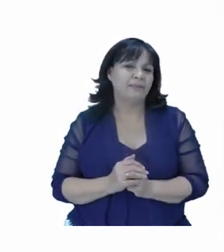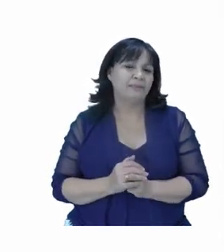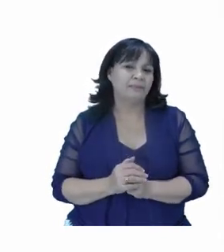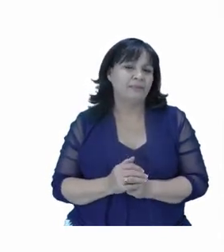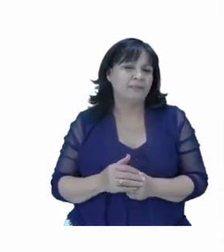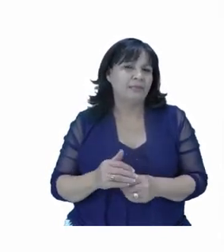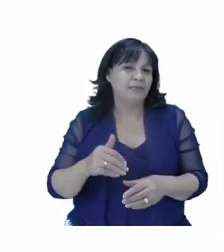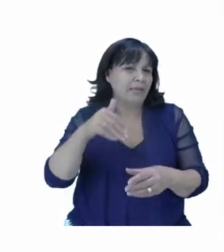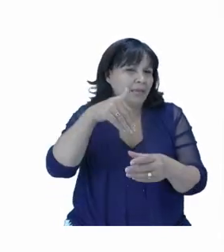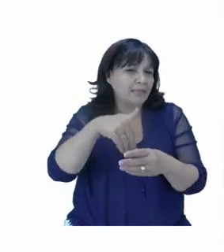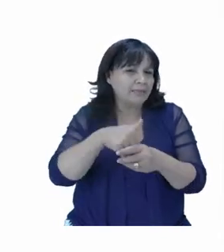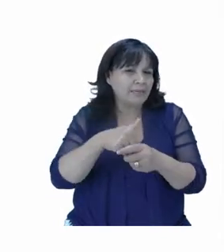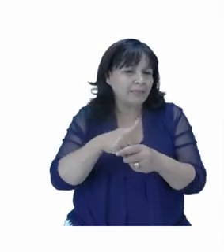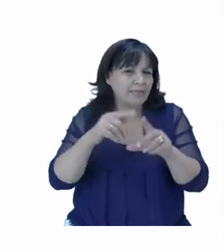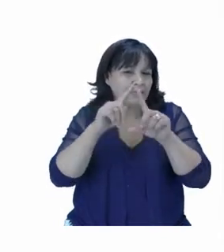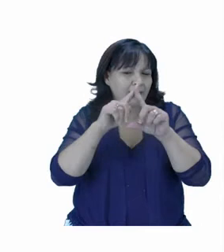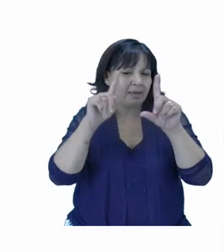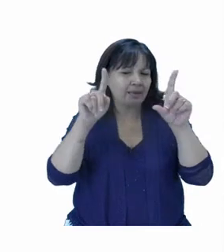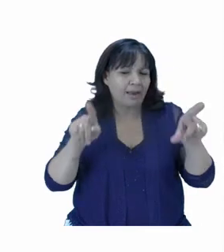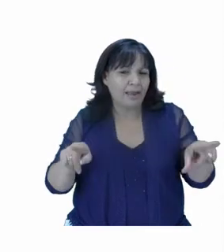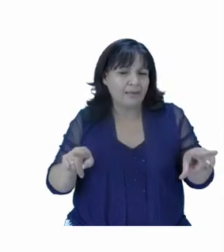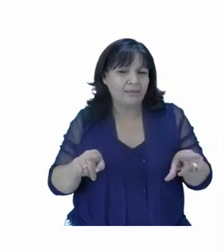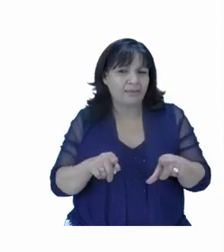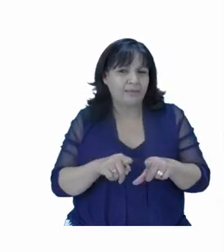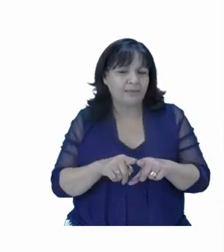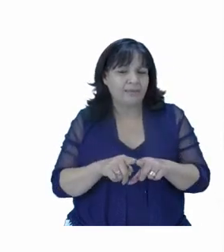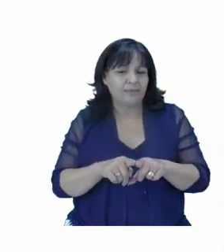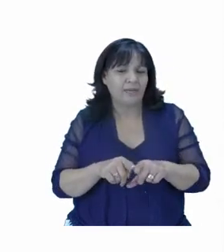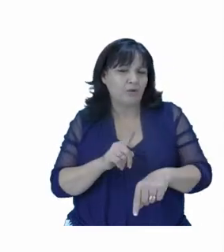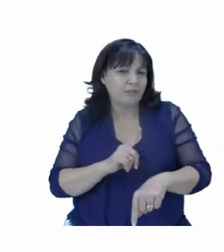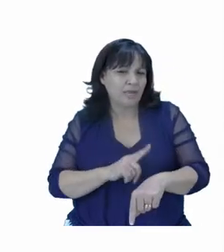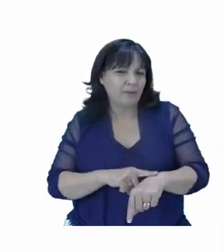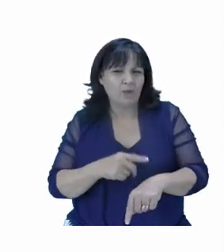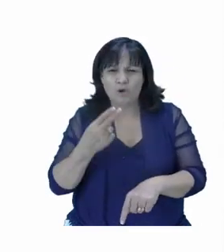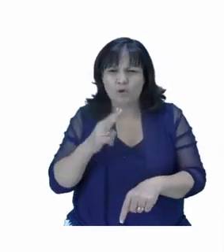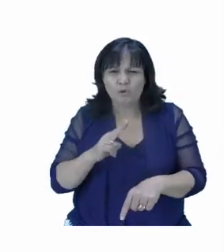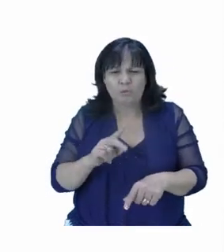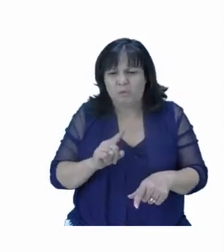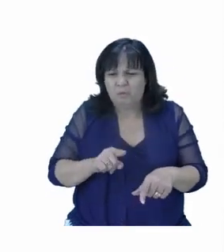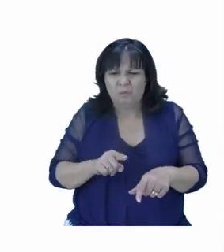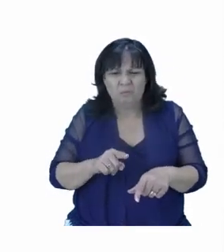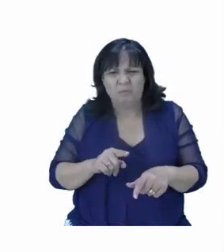sure that you take your time and you don't scribble, scribble, scribble, scribble.